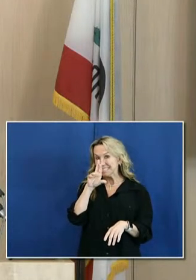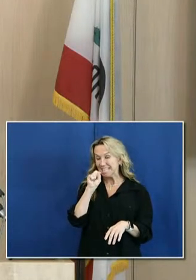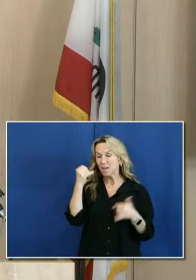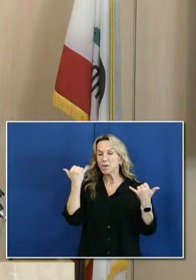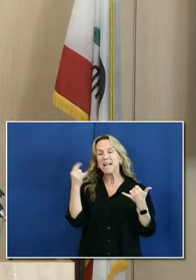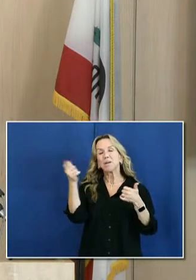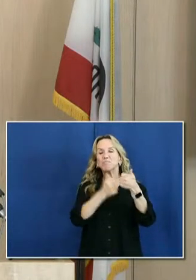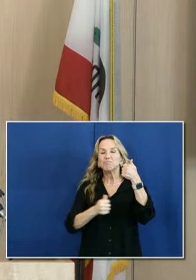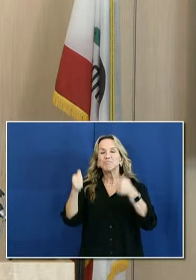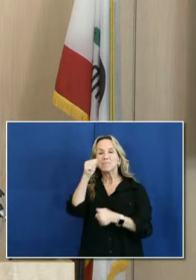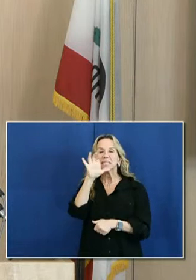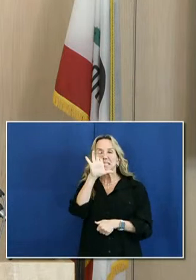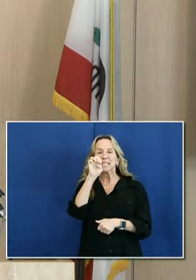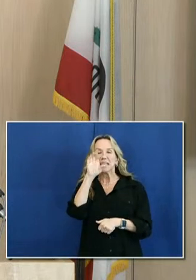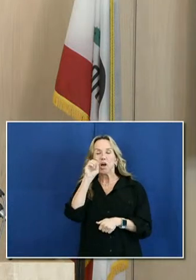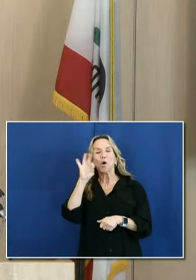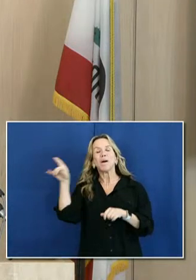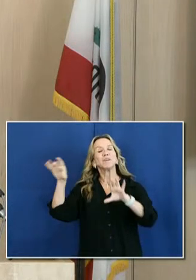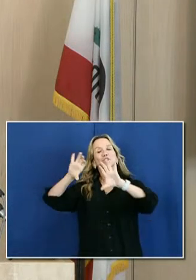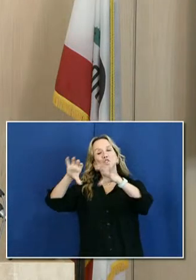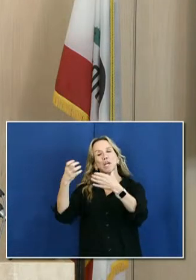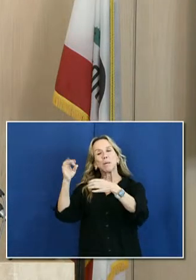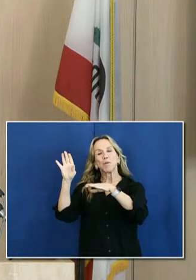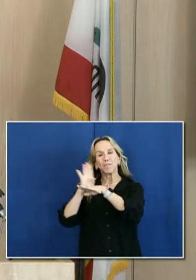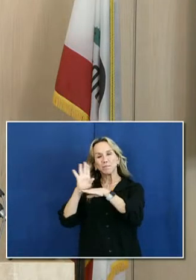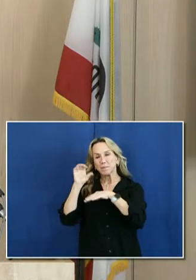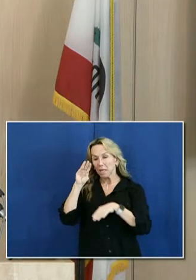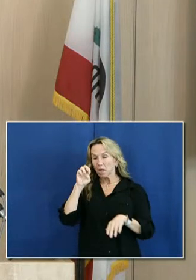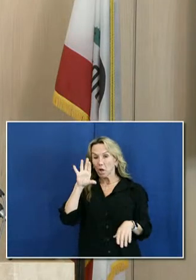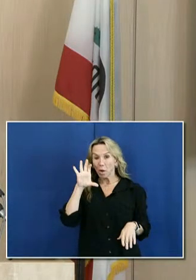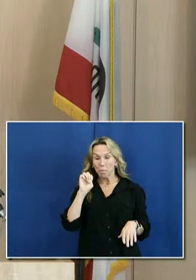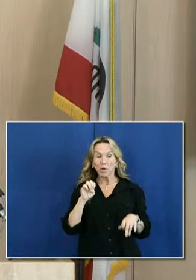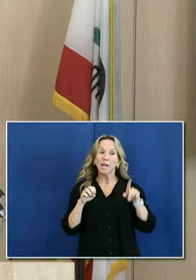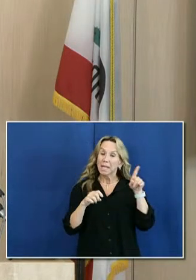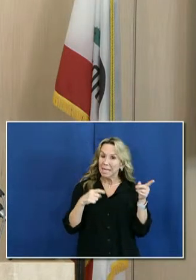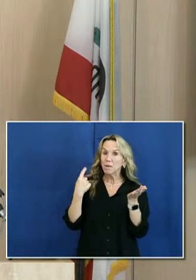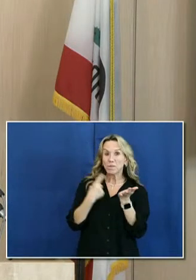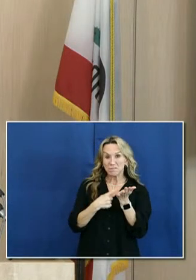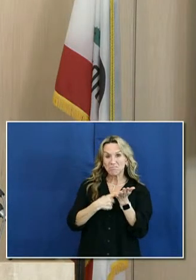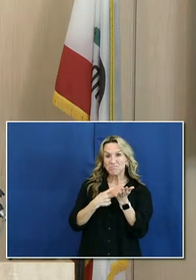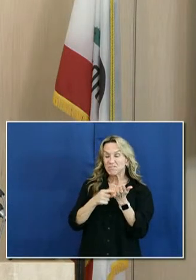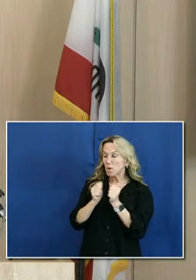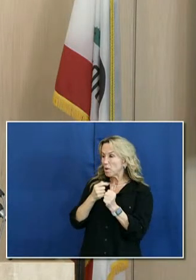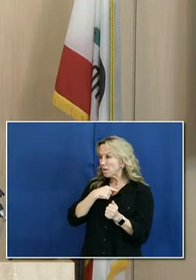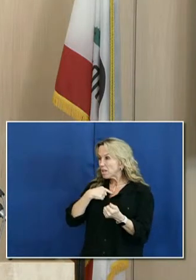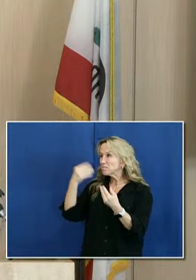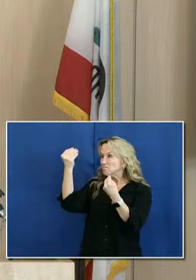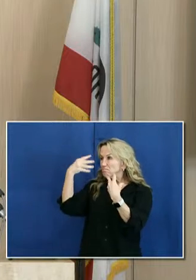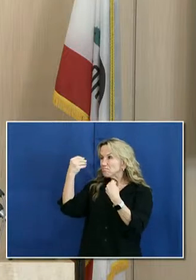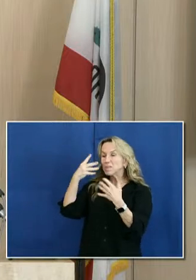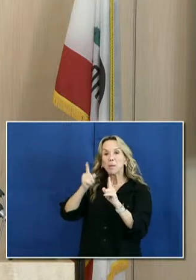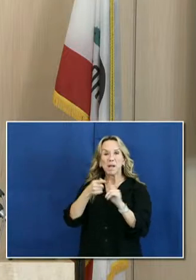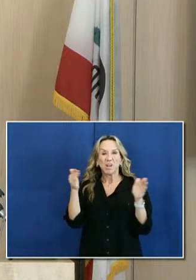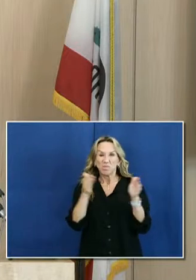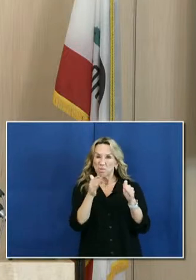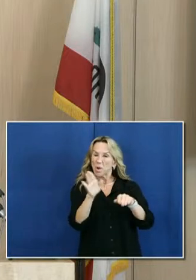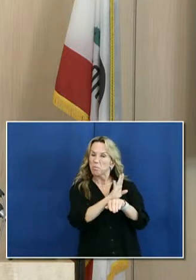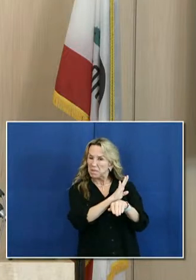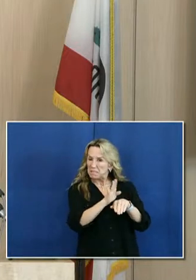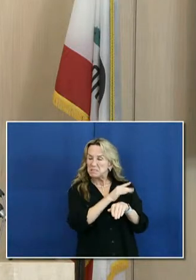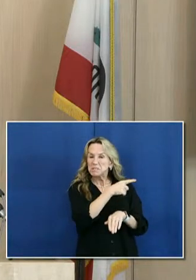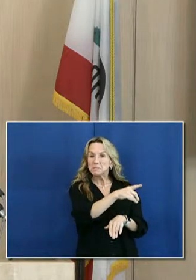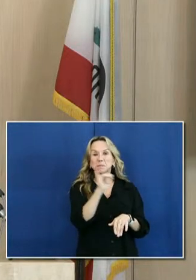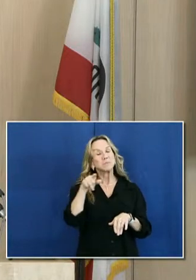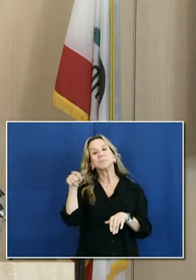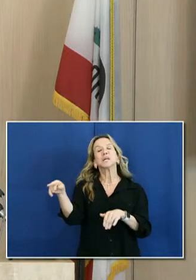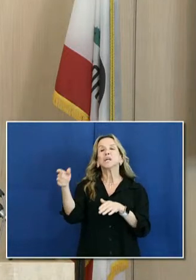Commerce, and talked to us about the pandemic's impact on small business. In addition, we heard from Ray Major, the chief